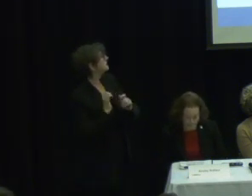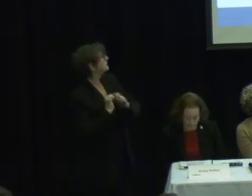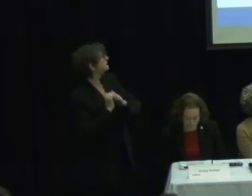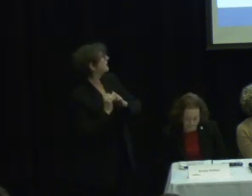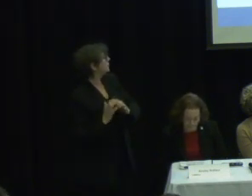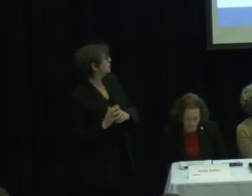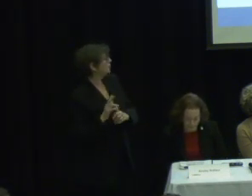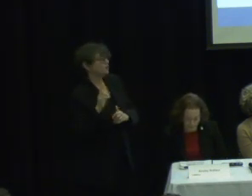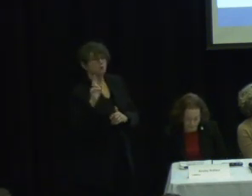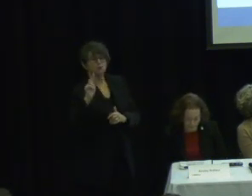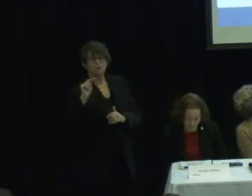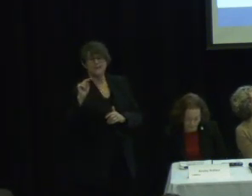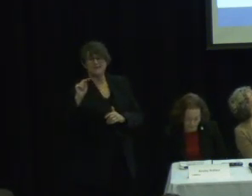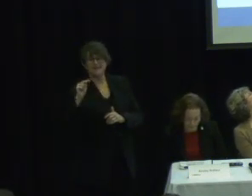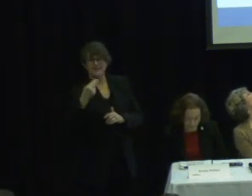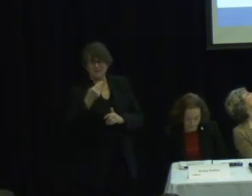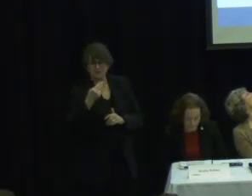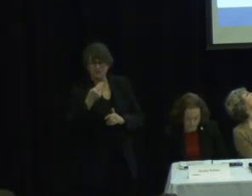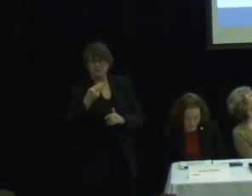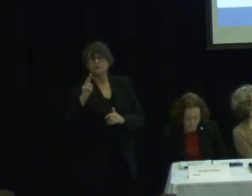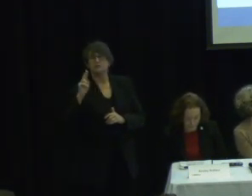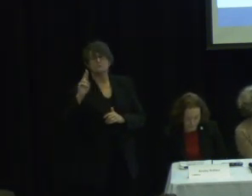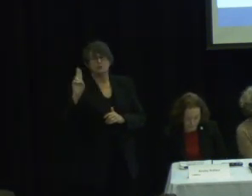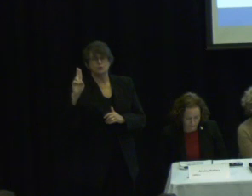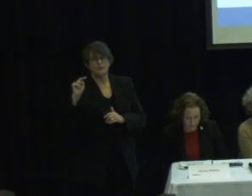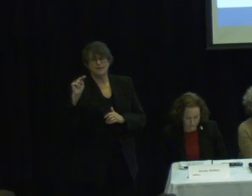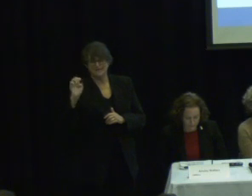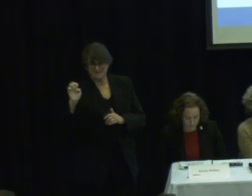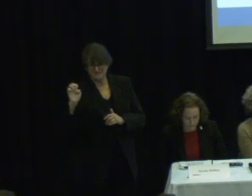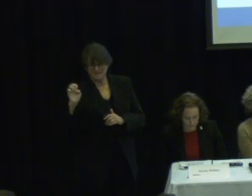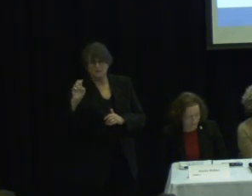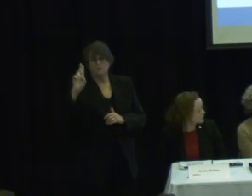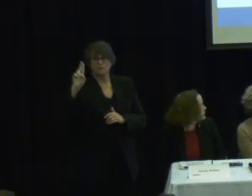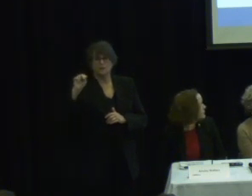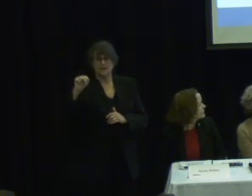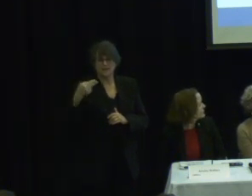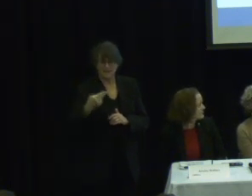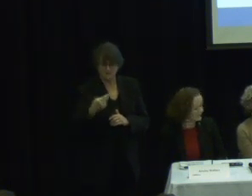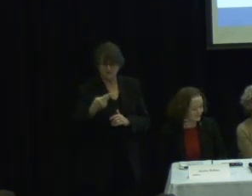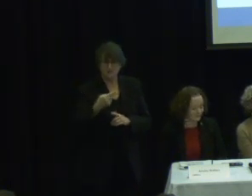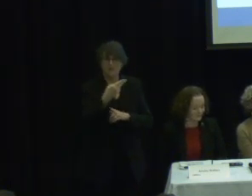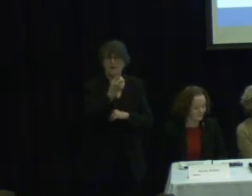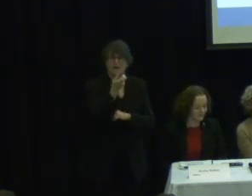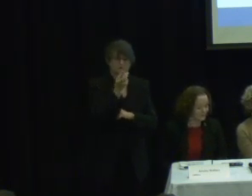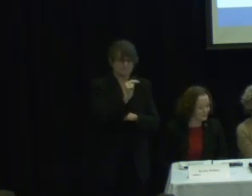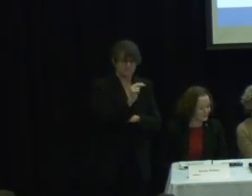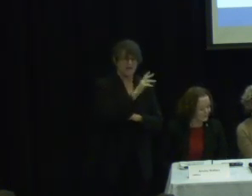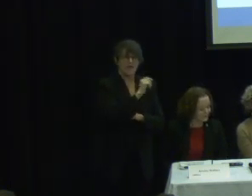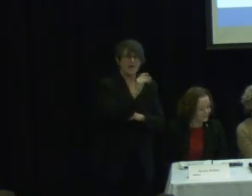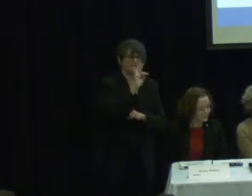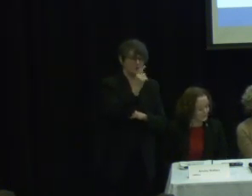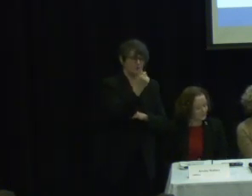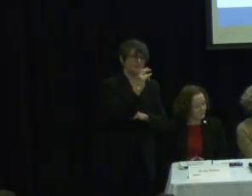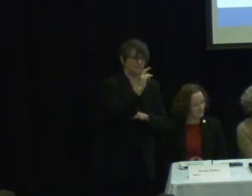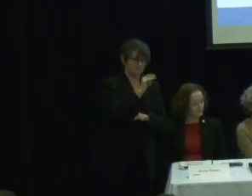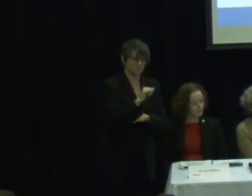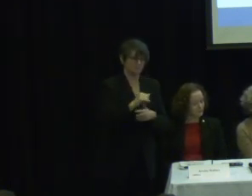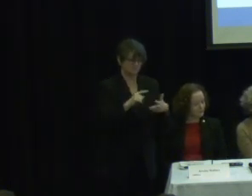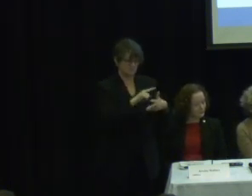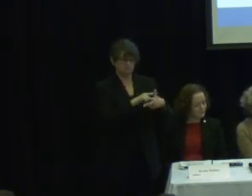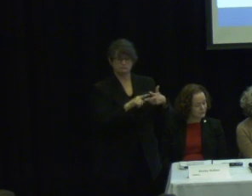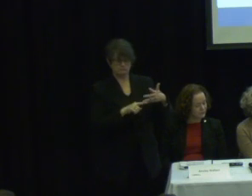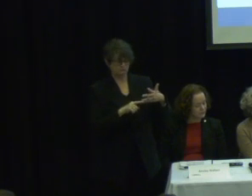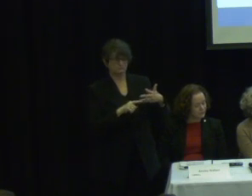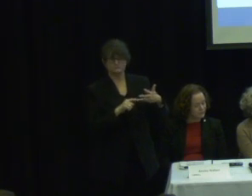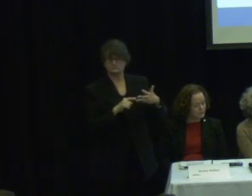UNE next. Then UNH, Husson, and Farmington. Those are our top five overlap schools. But where we've been